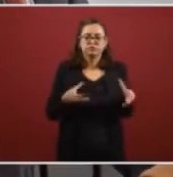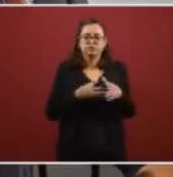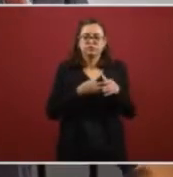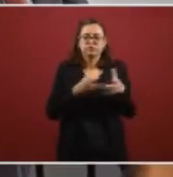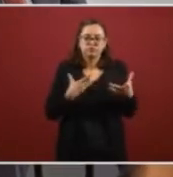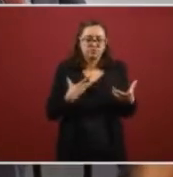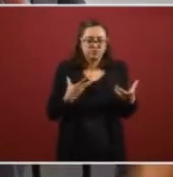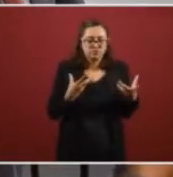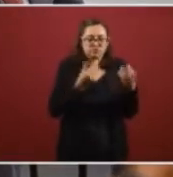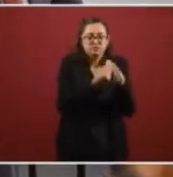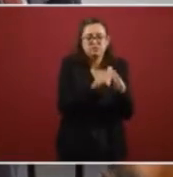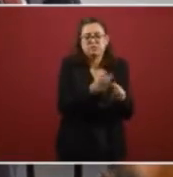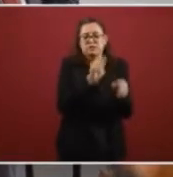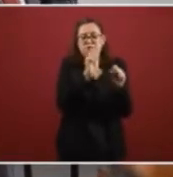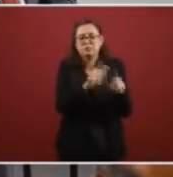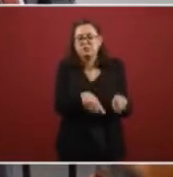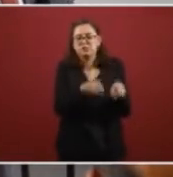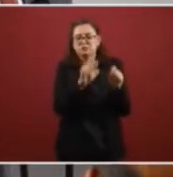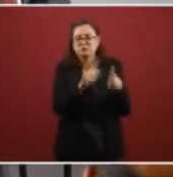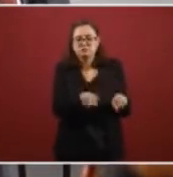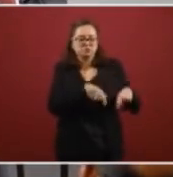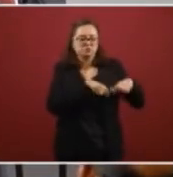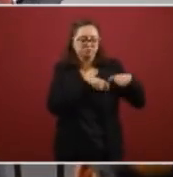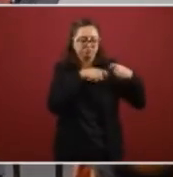let's say, of conventional